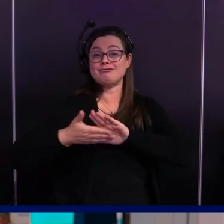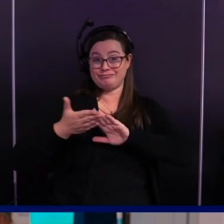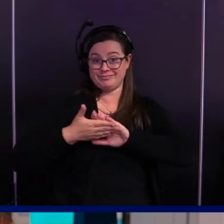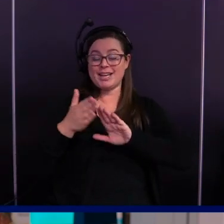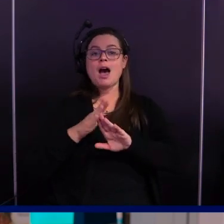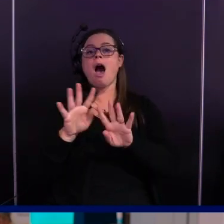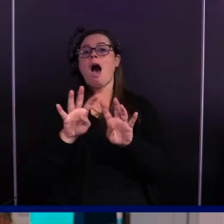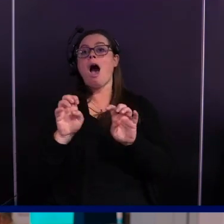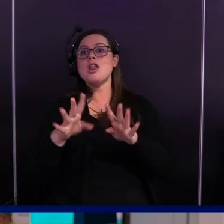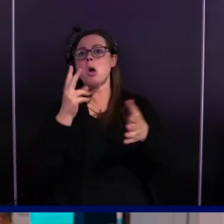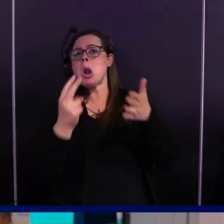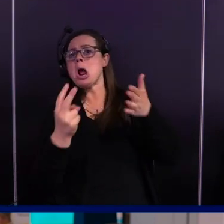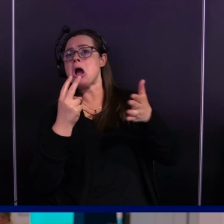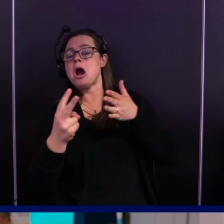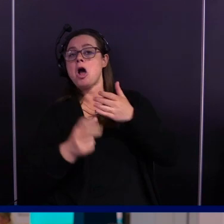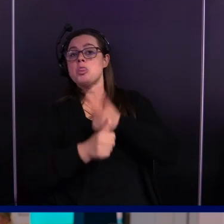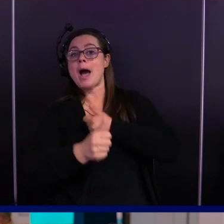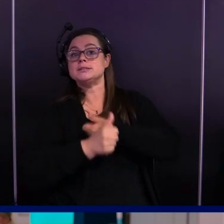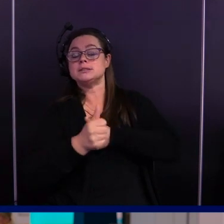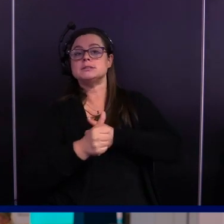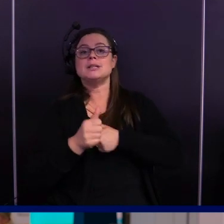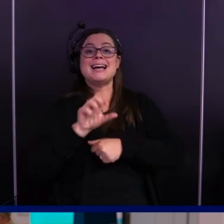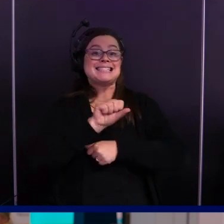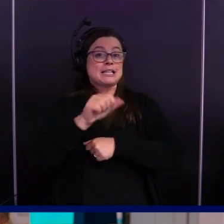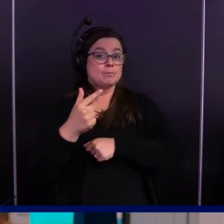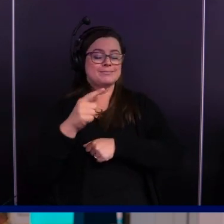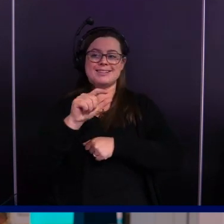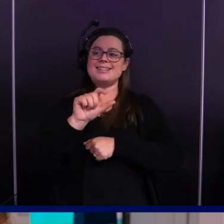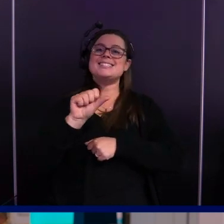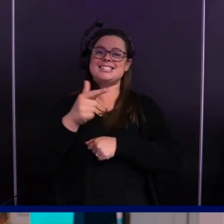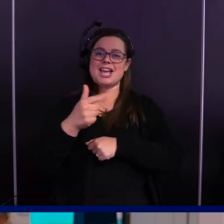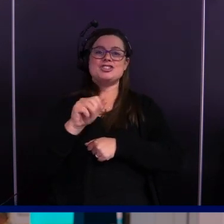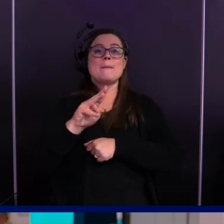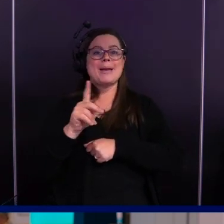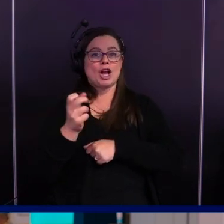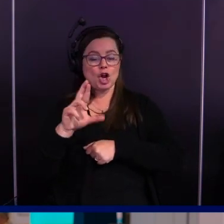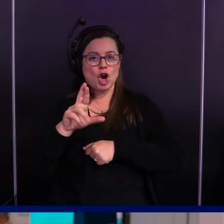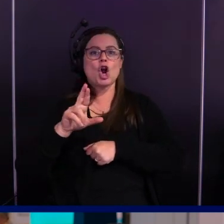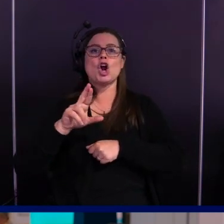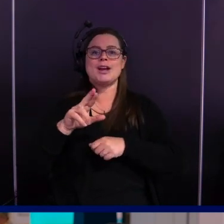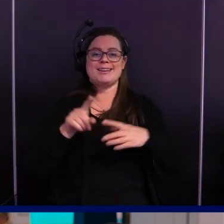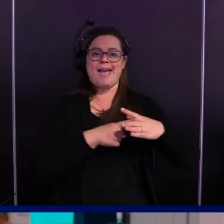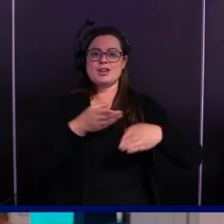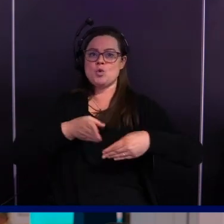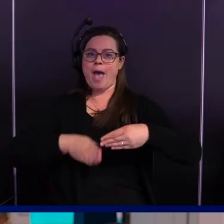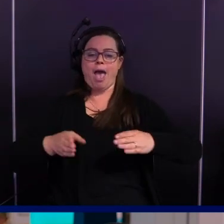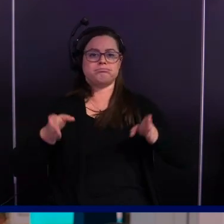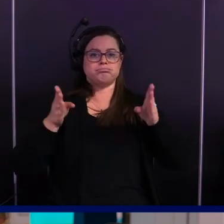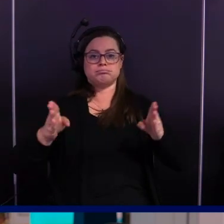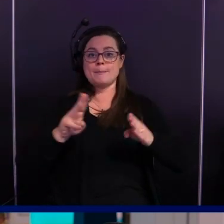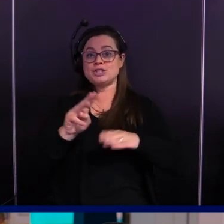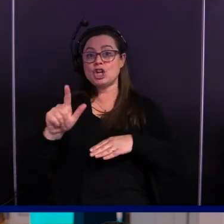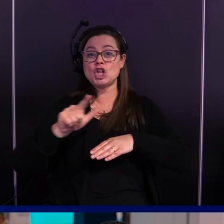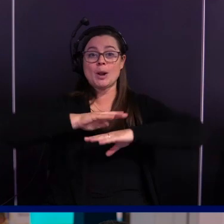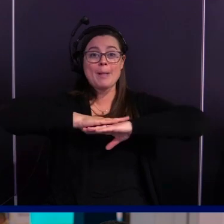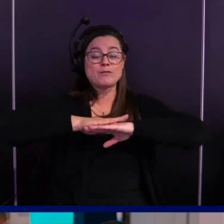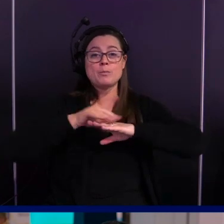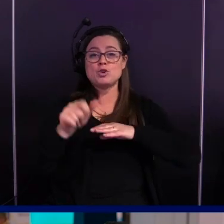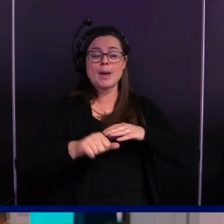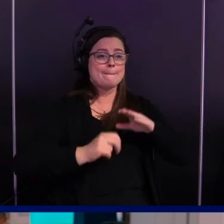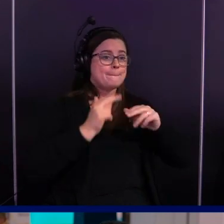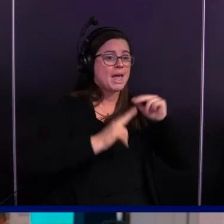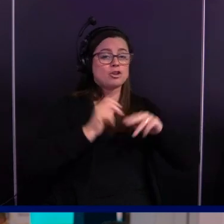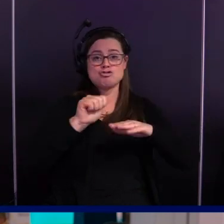unknown threats. Amazon SageMaker is like an end-to-end machine learning platform where you can basically build, train, and deploy the